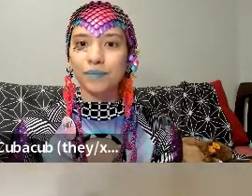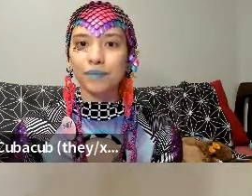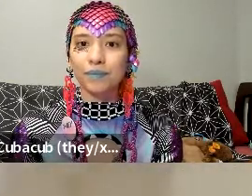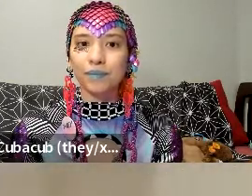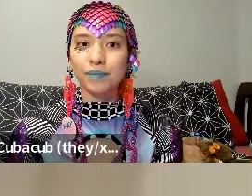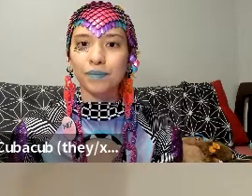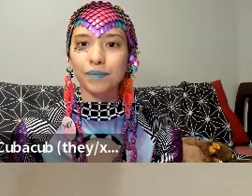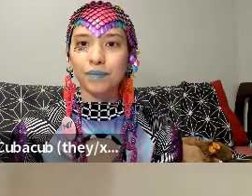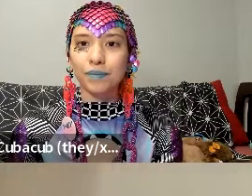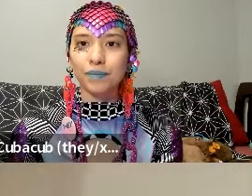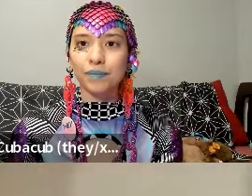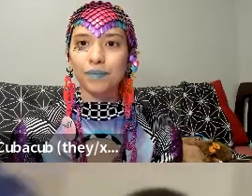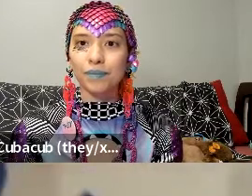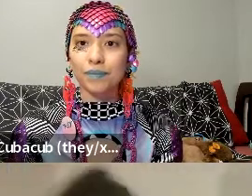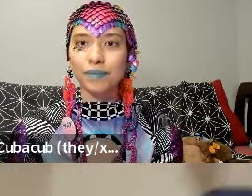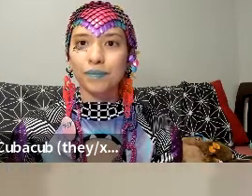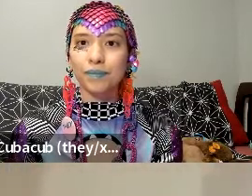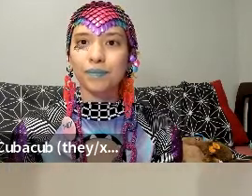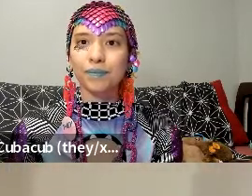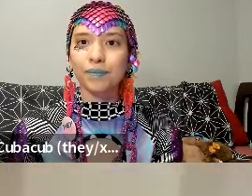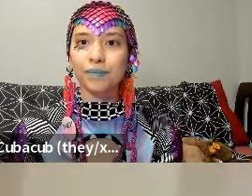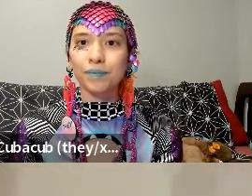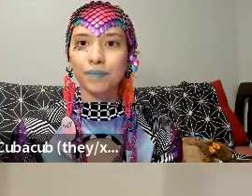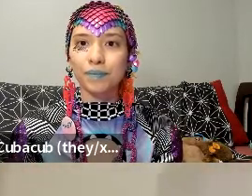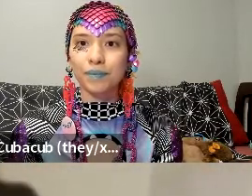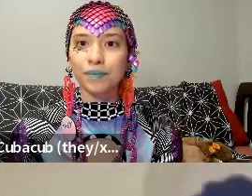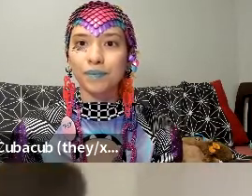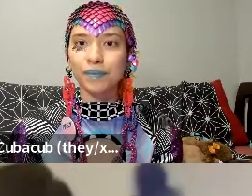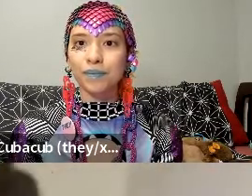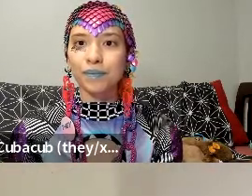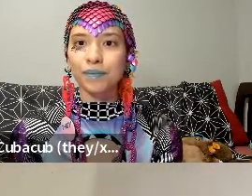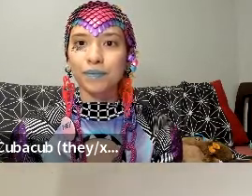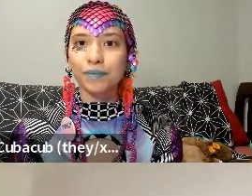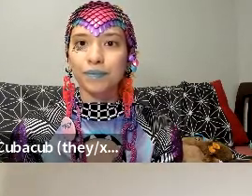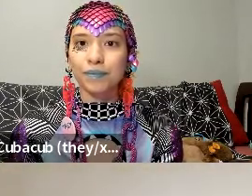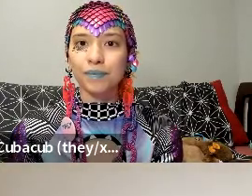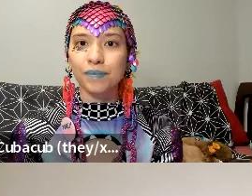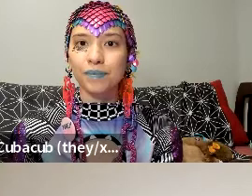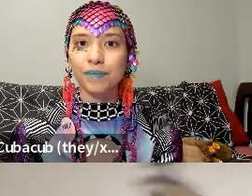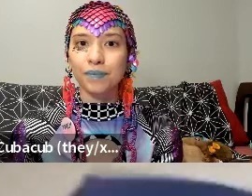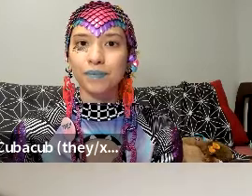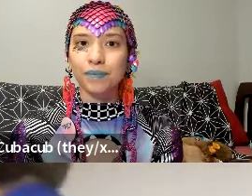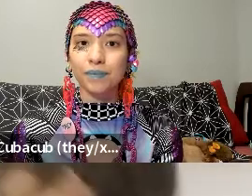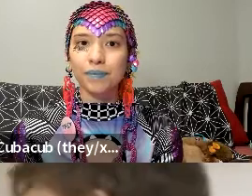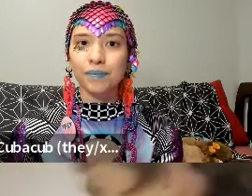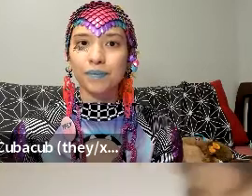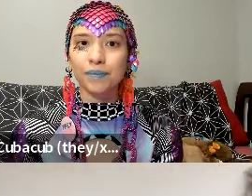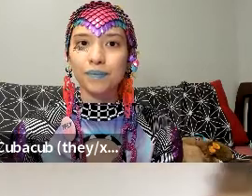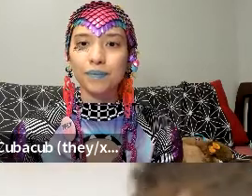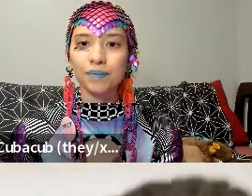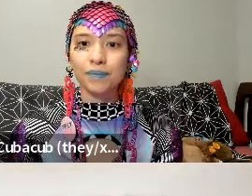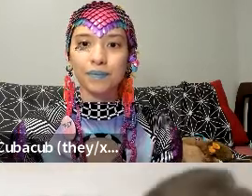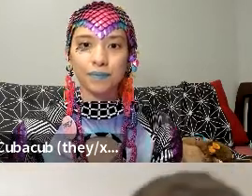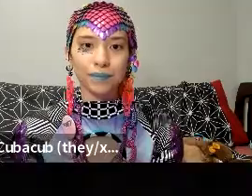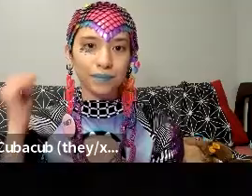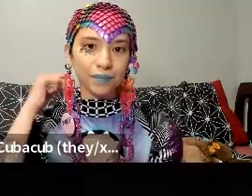you. Bleed cut shit, swing with the crotch. Now the whole room probably looking at us. He got cuffs on his arms and cuffs on his legs. Nobody ever said cuffs was